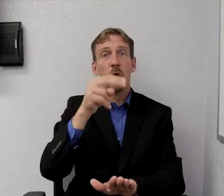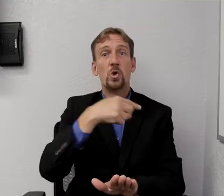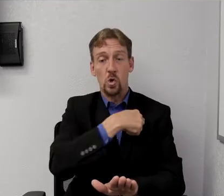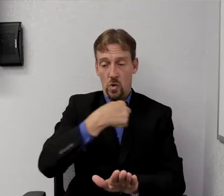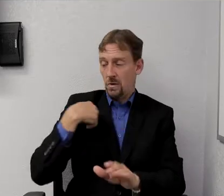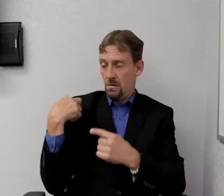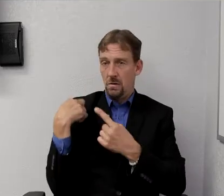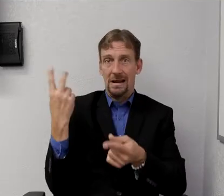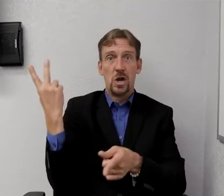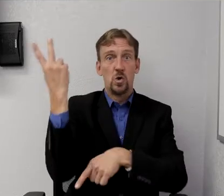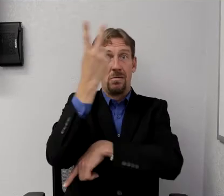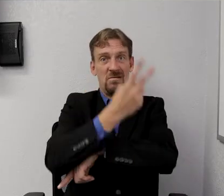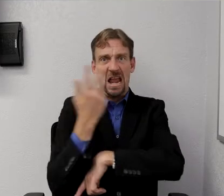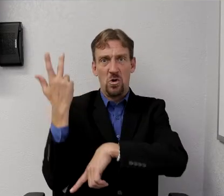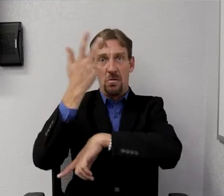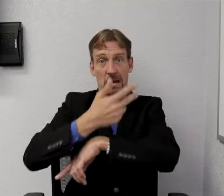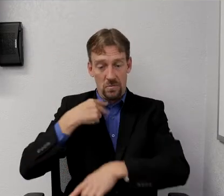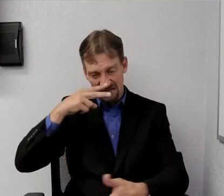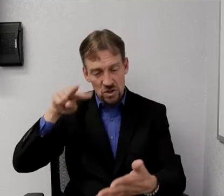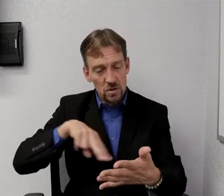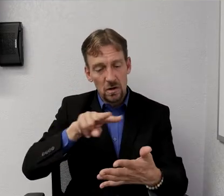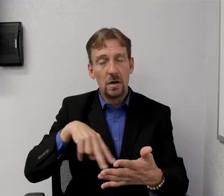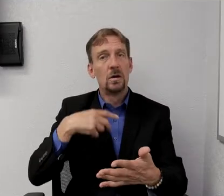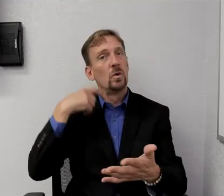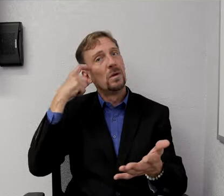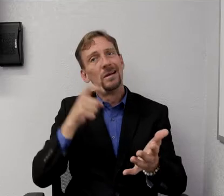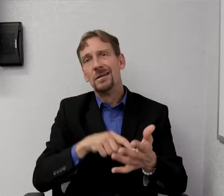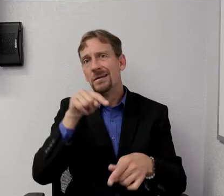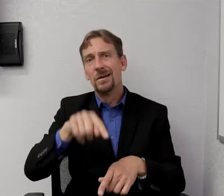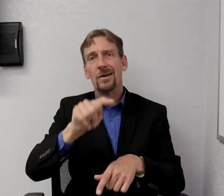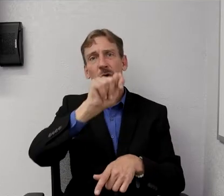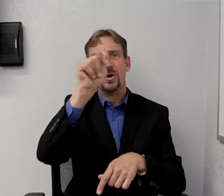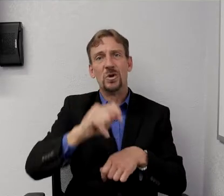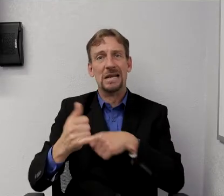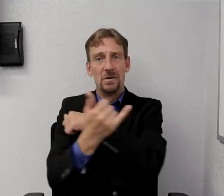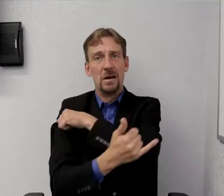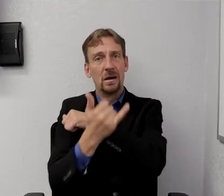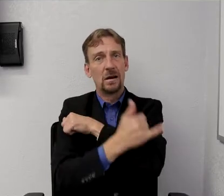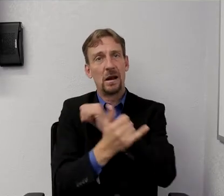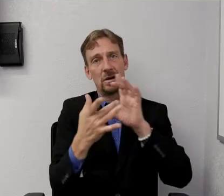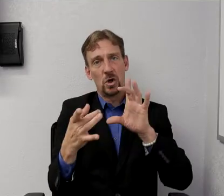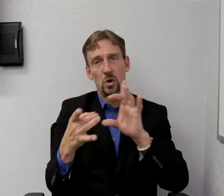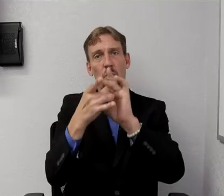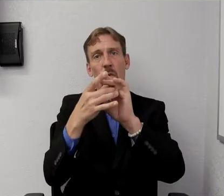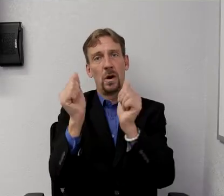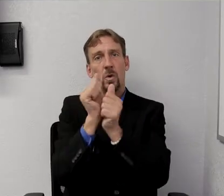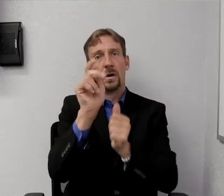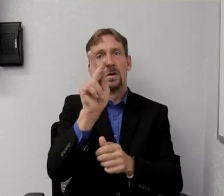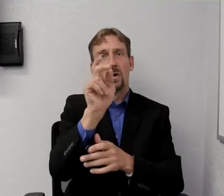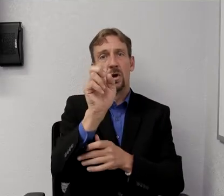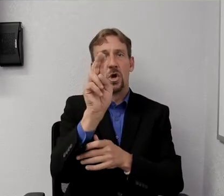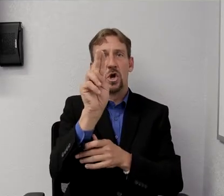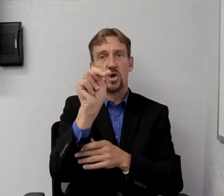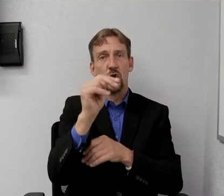last few days, and for whatever reason, Tulare County is joined with Kern County